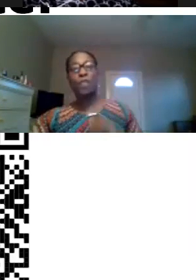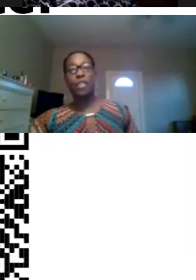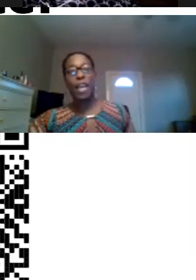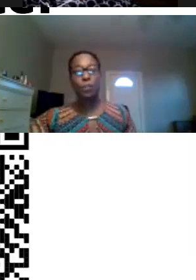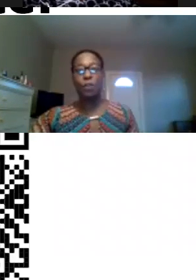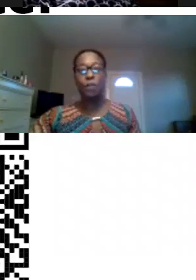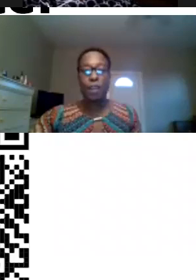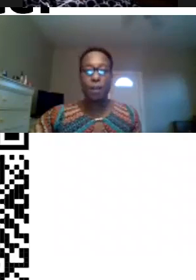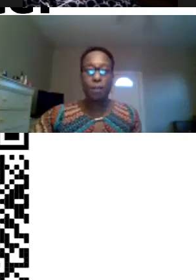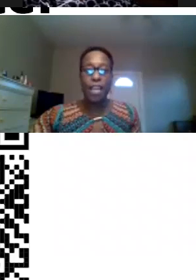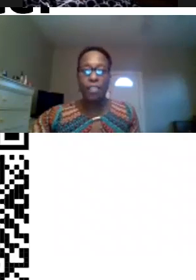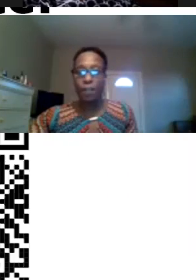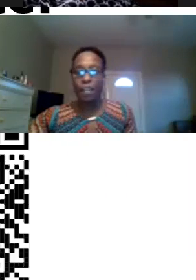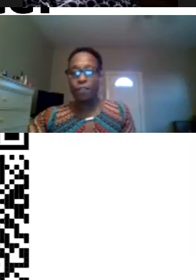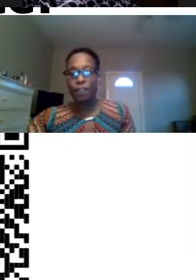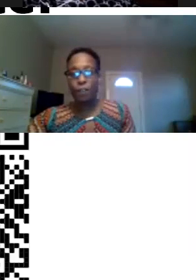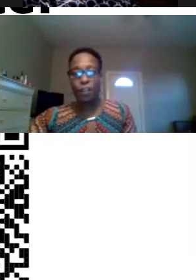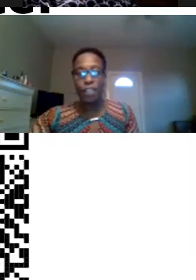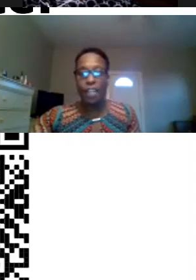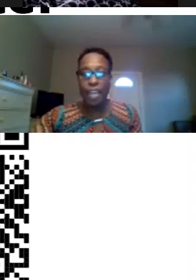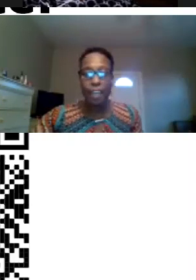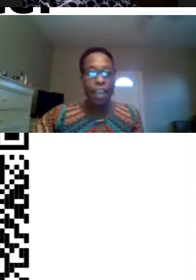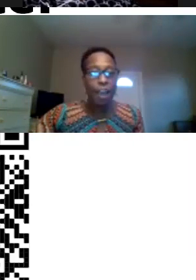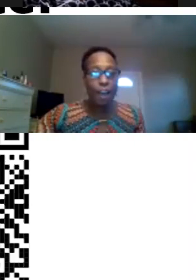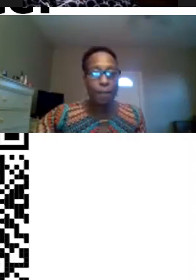have what the actual pledge to be a healthcare voter